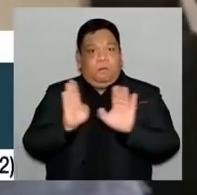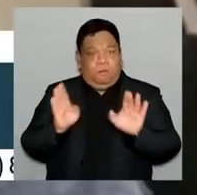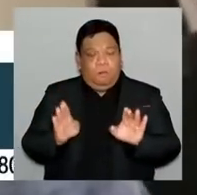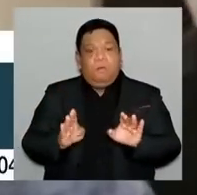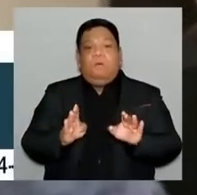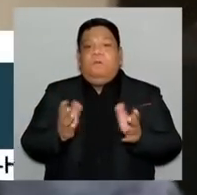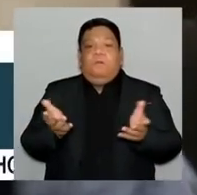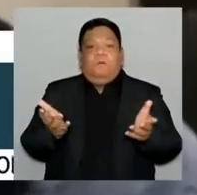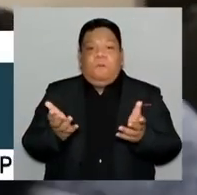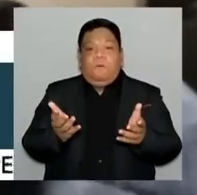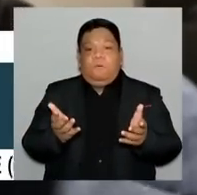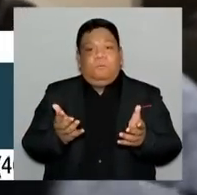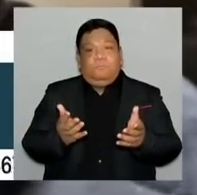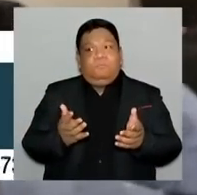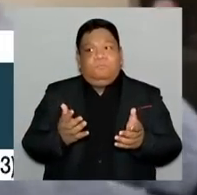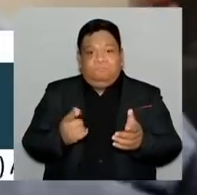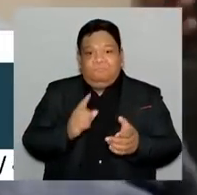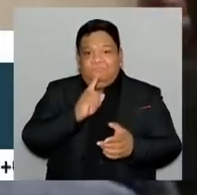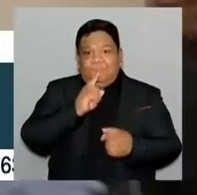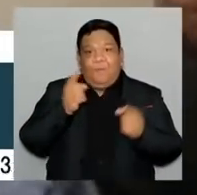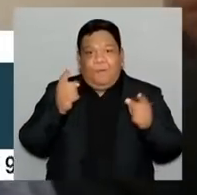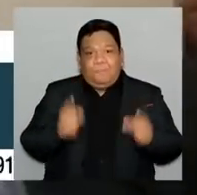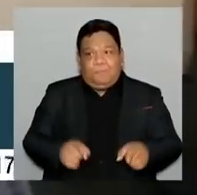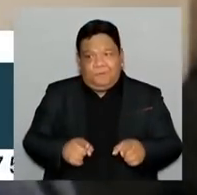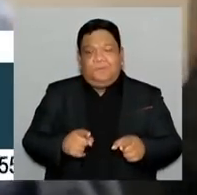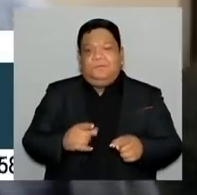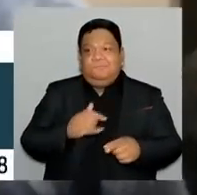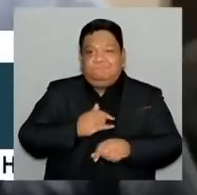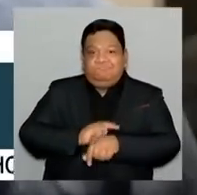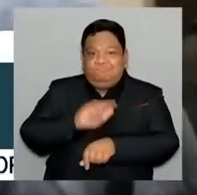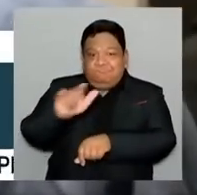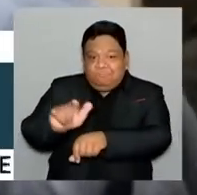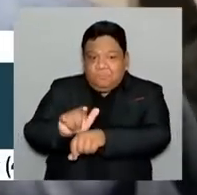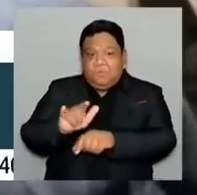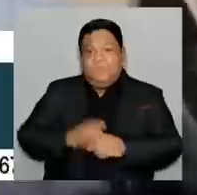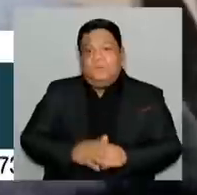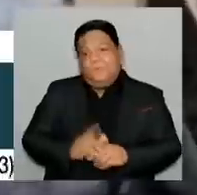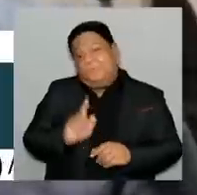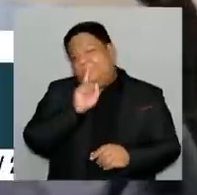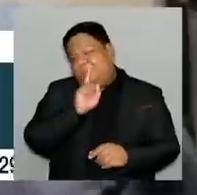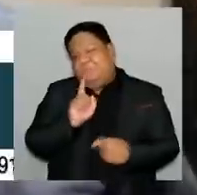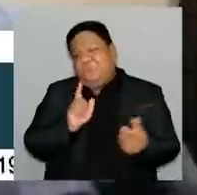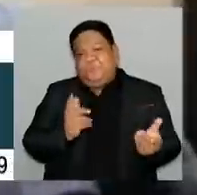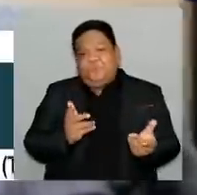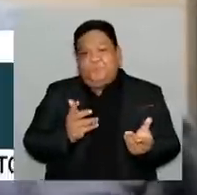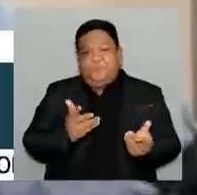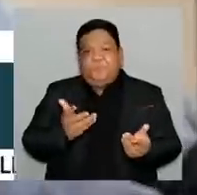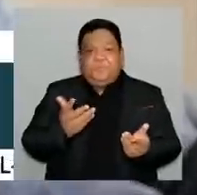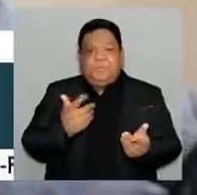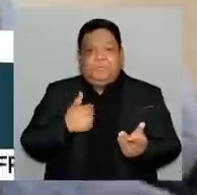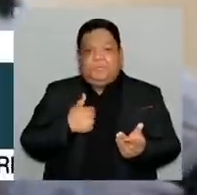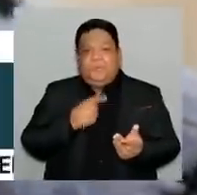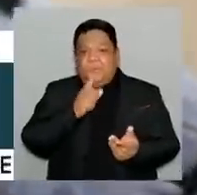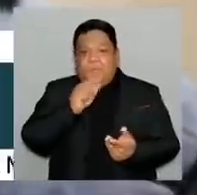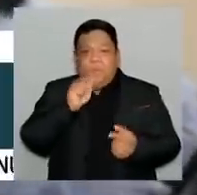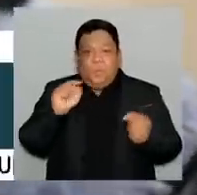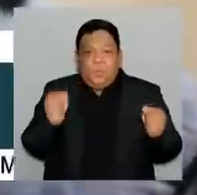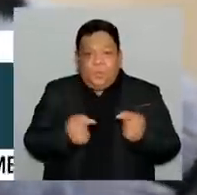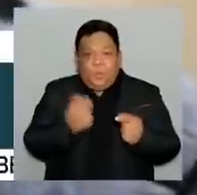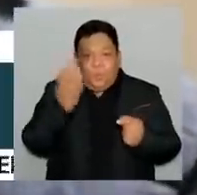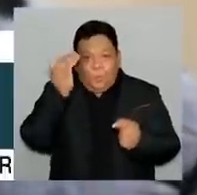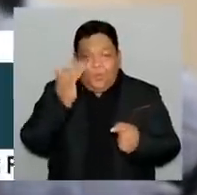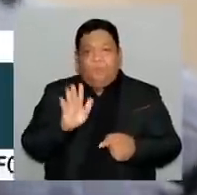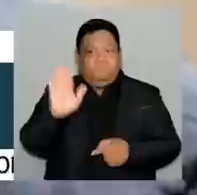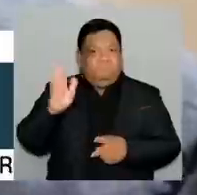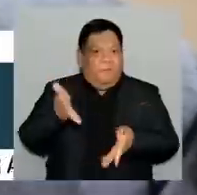it was just by coincidence that it happened. Of course, I didn't hurt because it is a request. It was a request of the